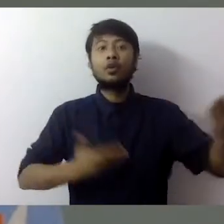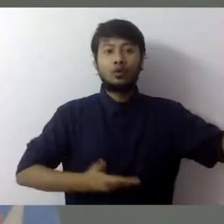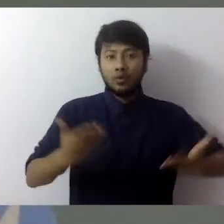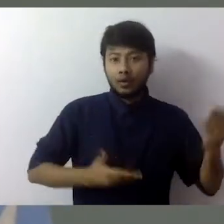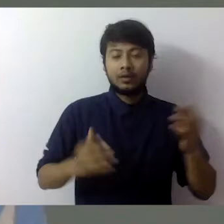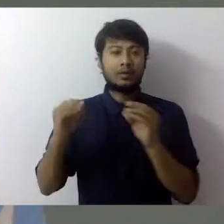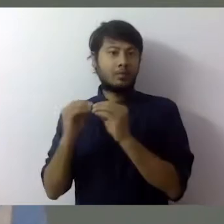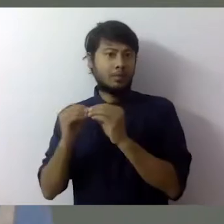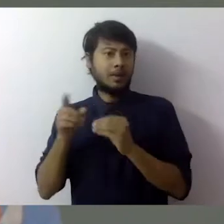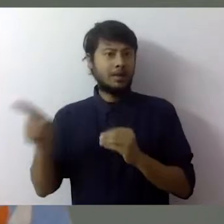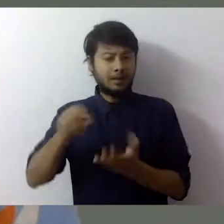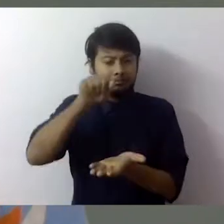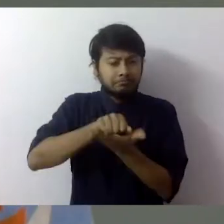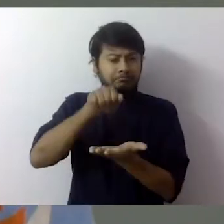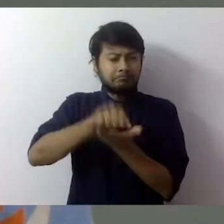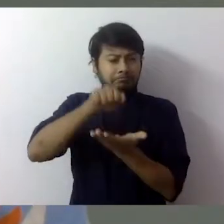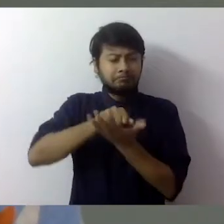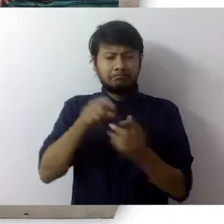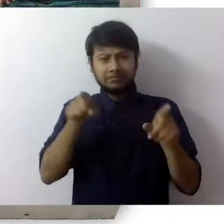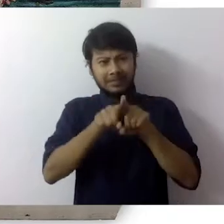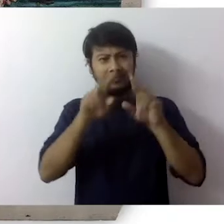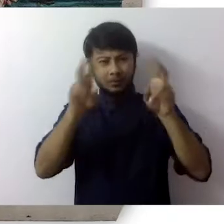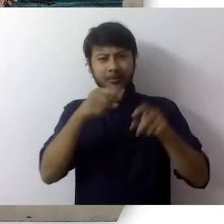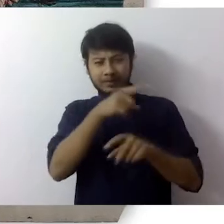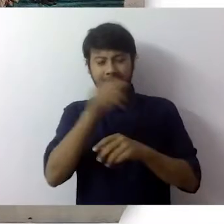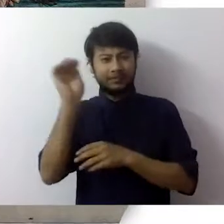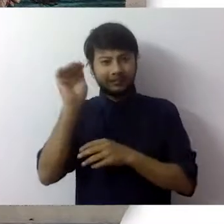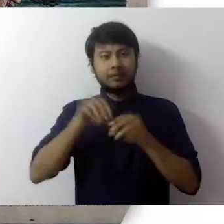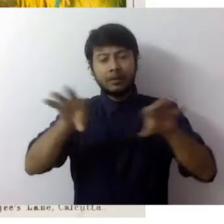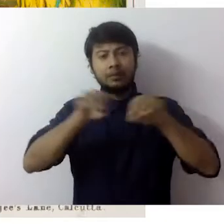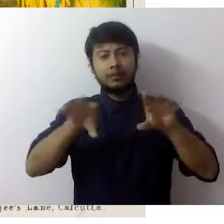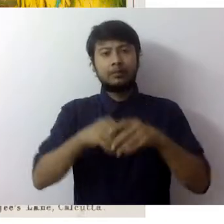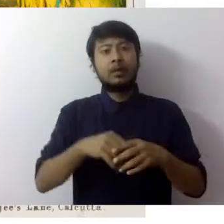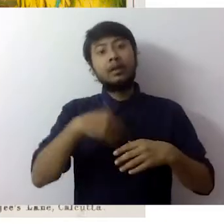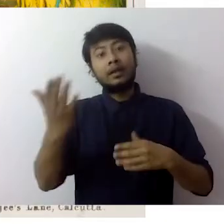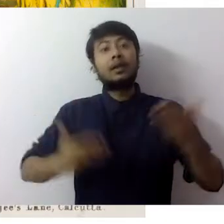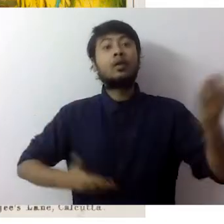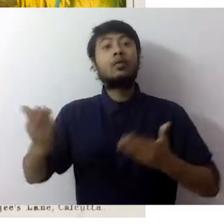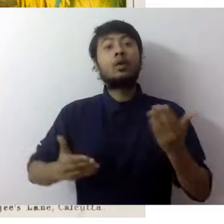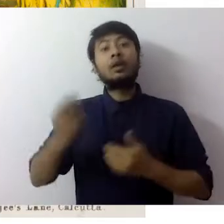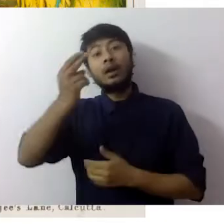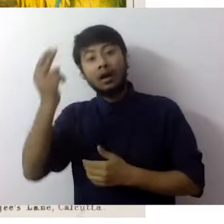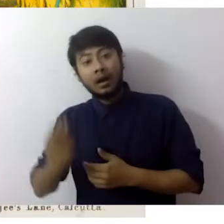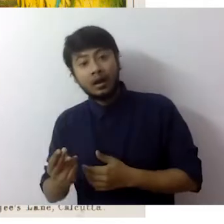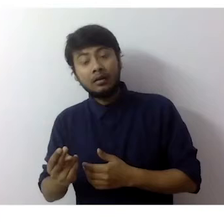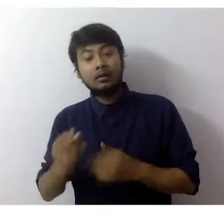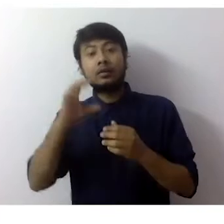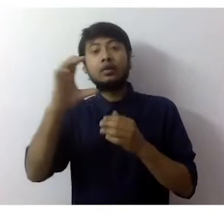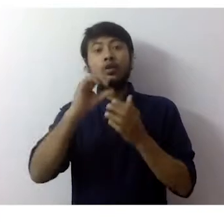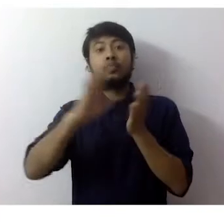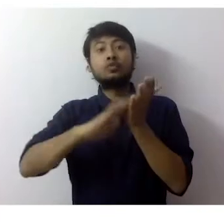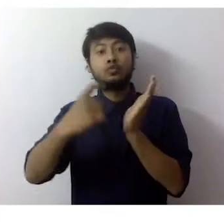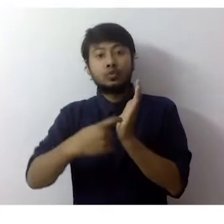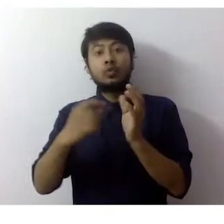major centers of mass production for such prints. The Calcutta Art Studio and the Chor Bagan Art Studio in Calcutta,